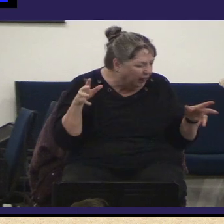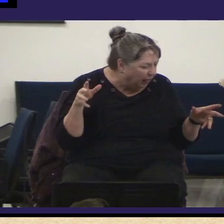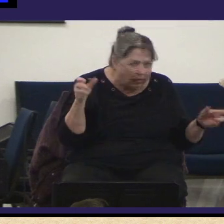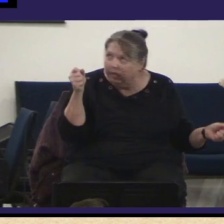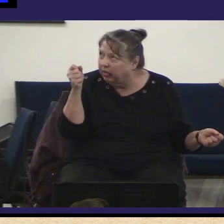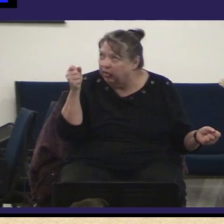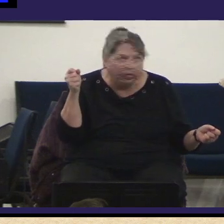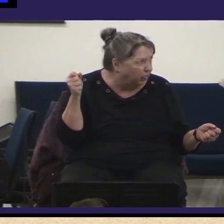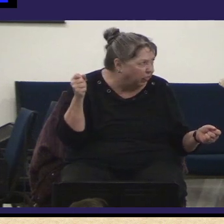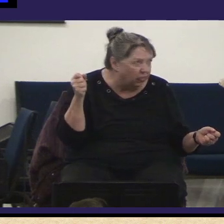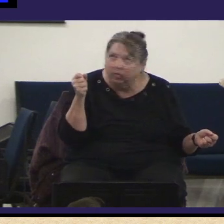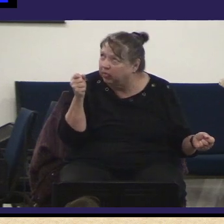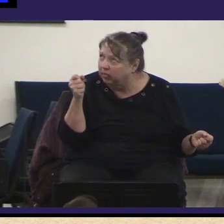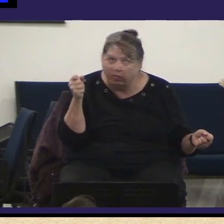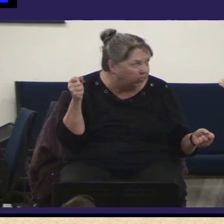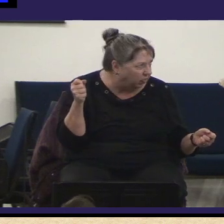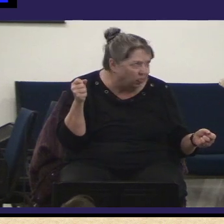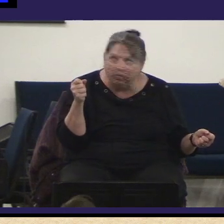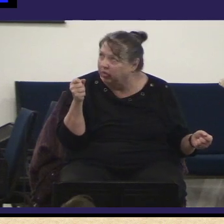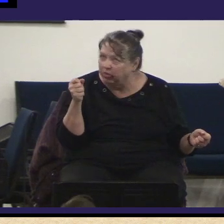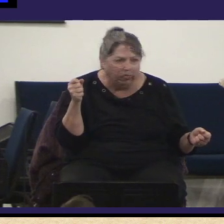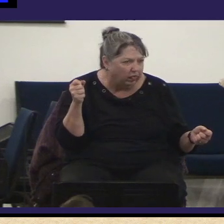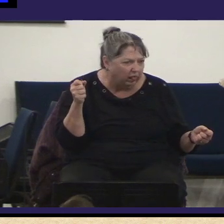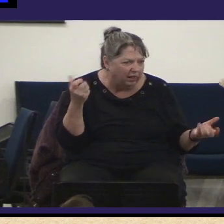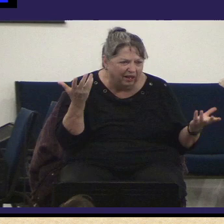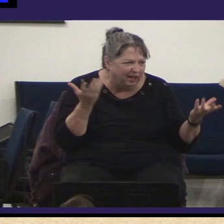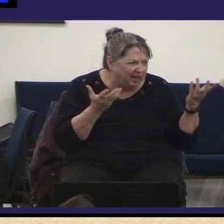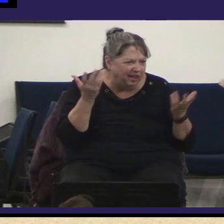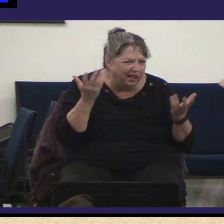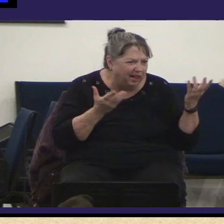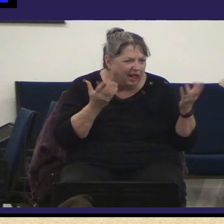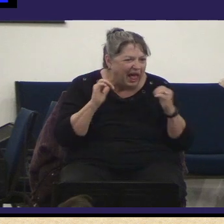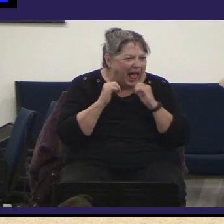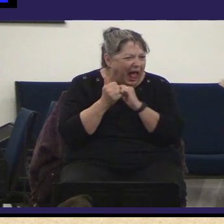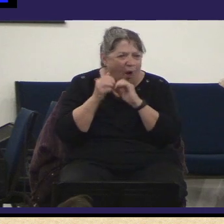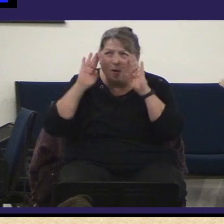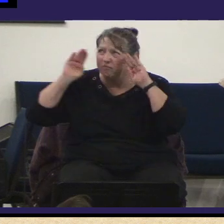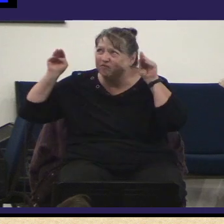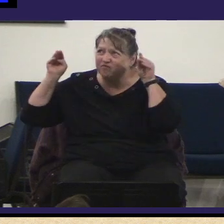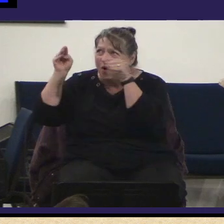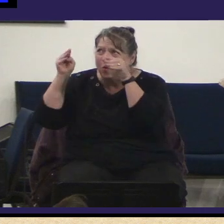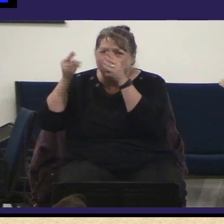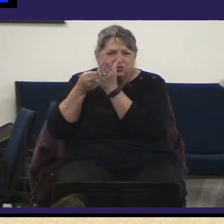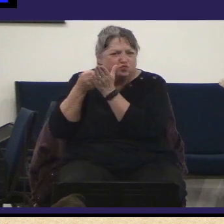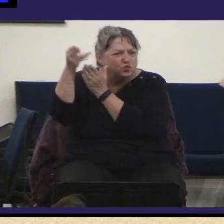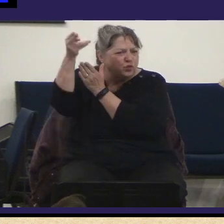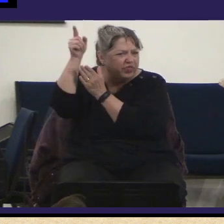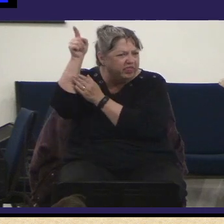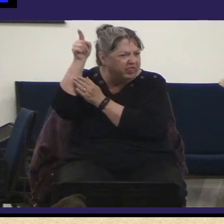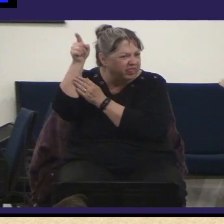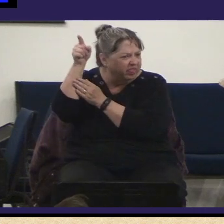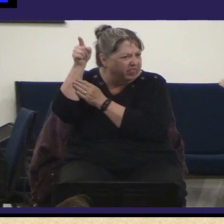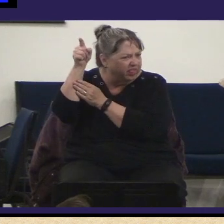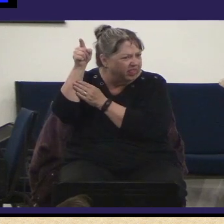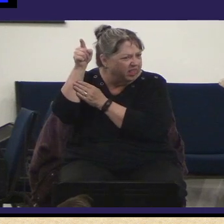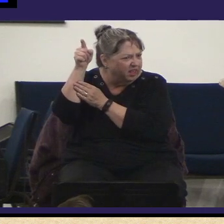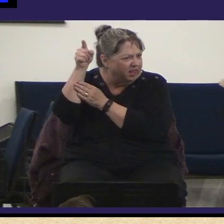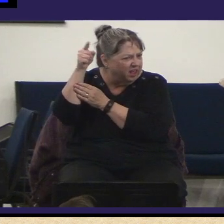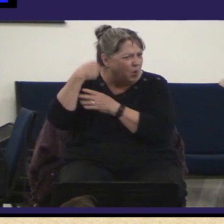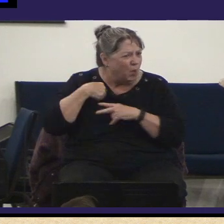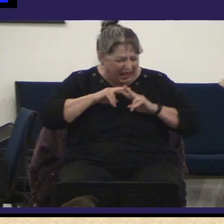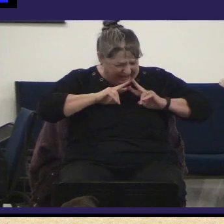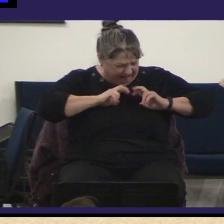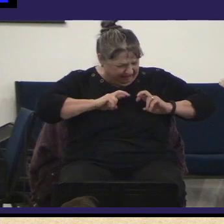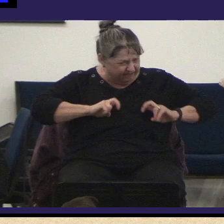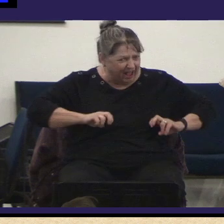am listening to God? That is spiritual inventory in our lives. We have to